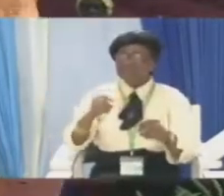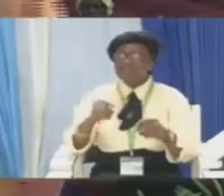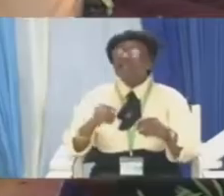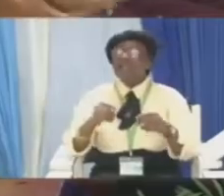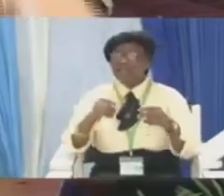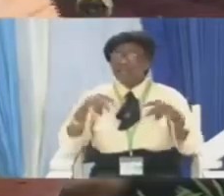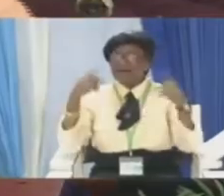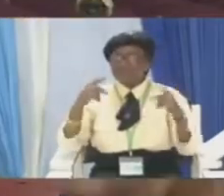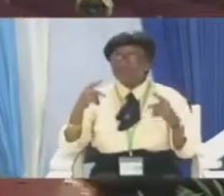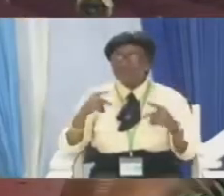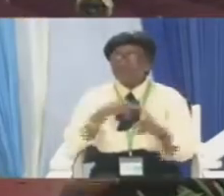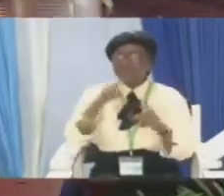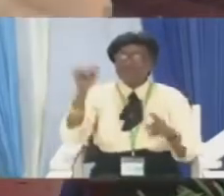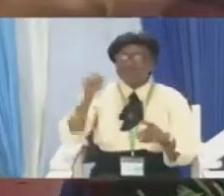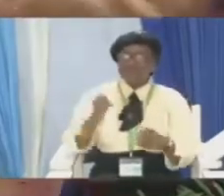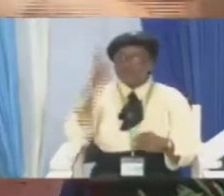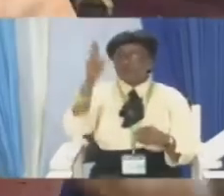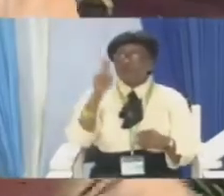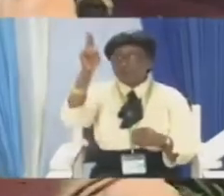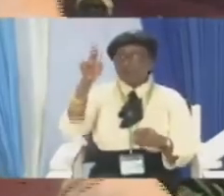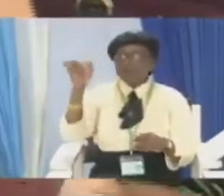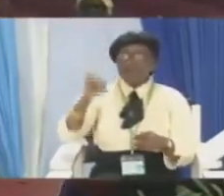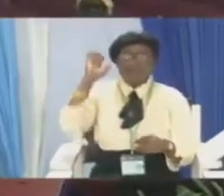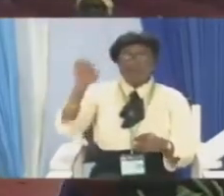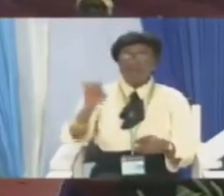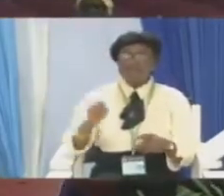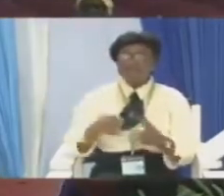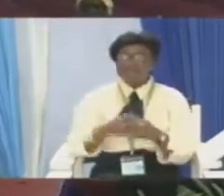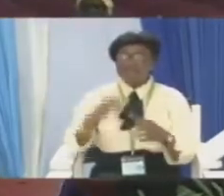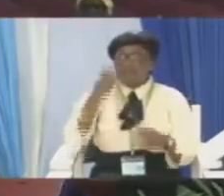up, they will go and sleep. They will start casting out devil.